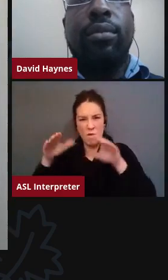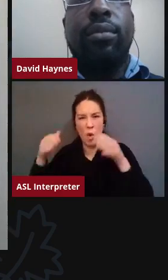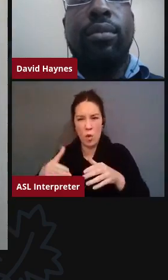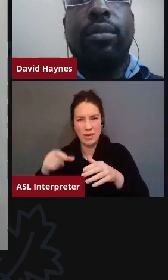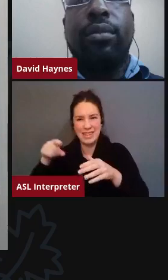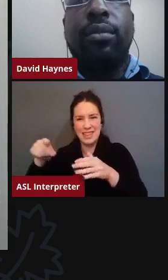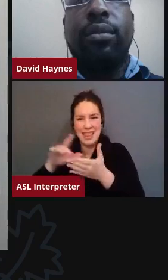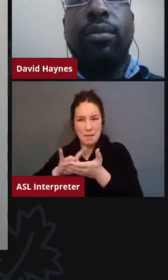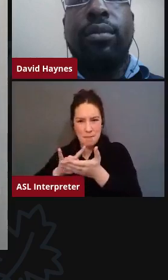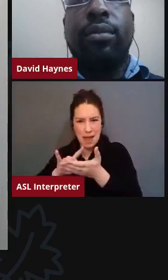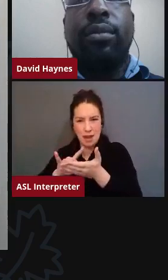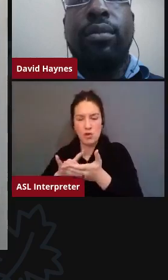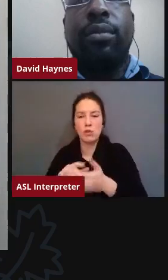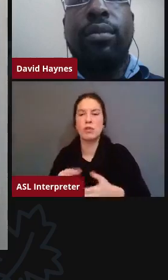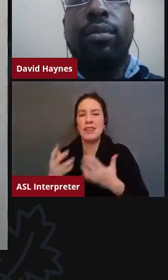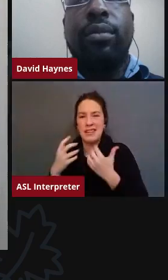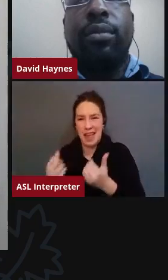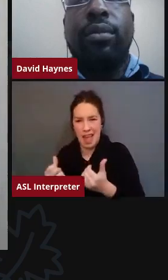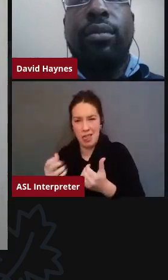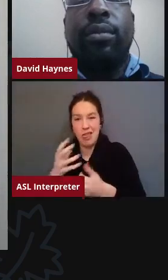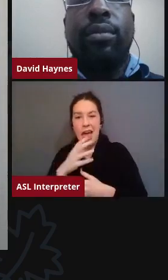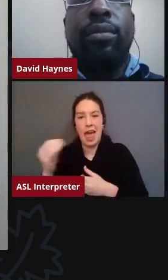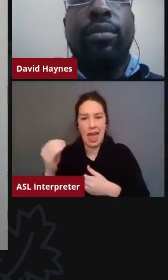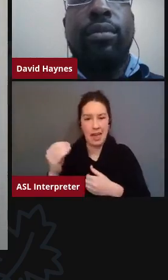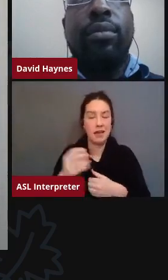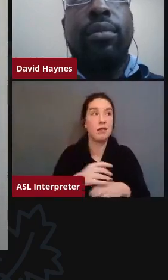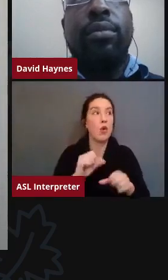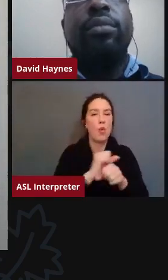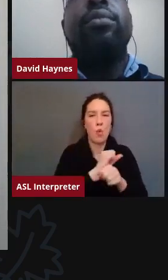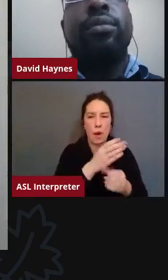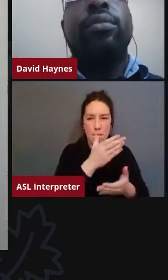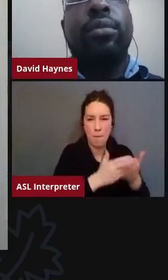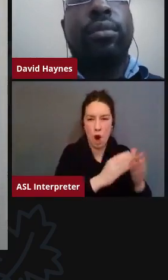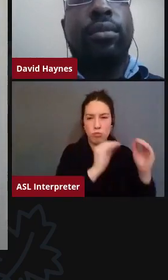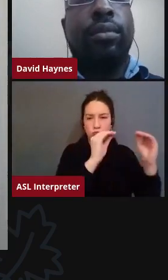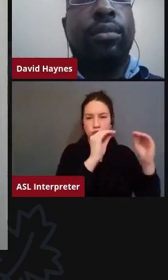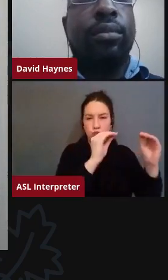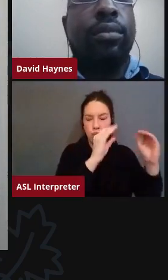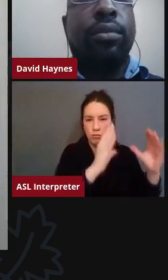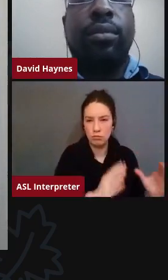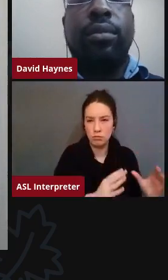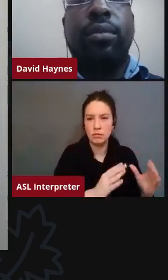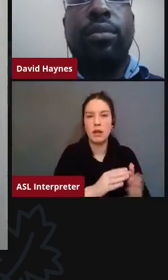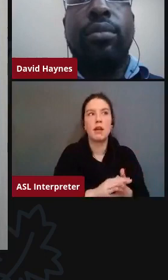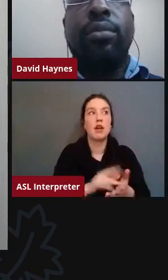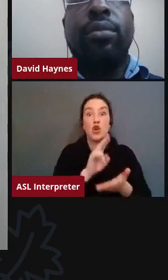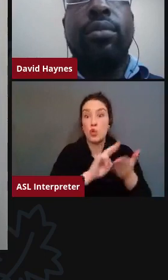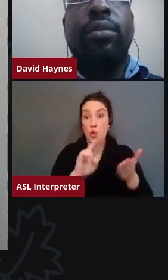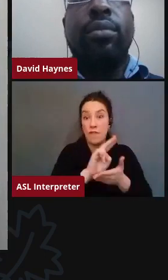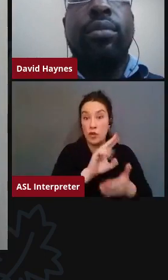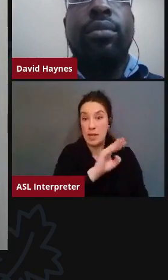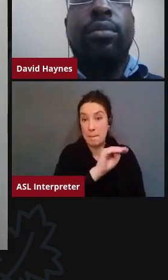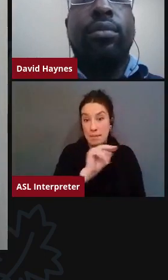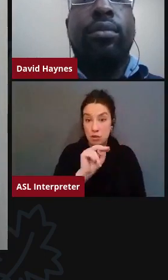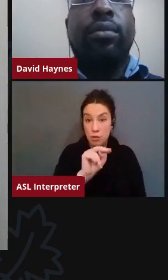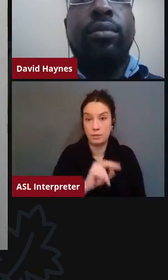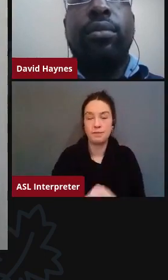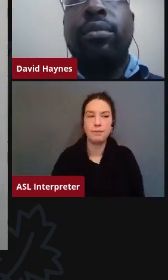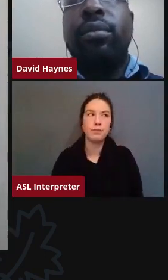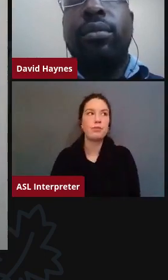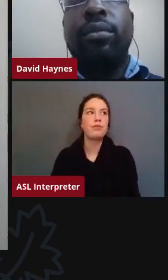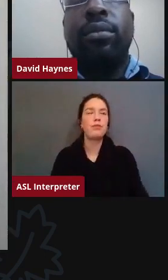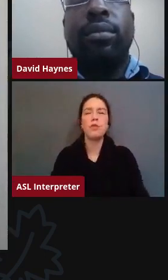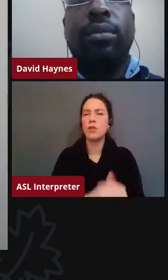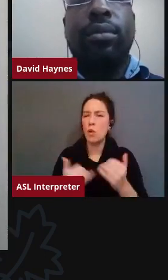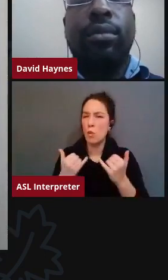works as an adjunct professor with the University of Minnesota. Now, some of the things that you are